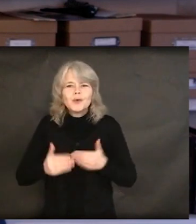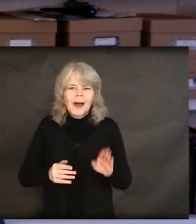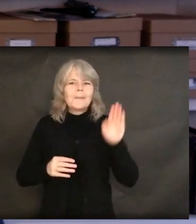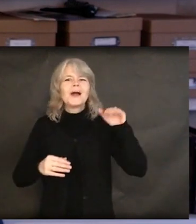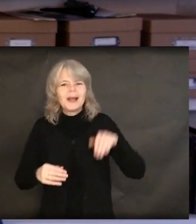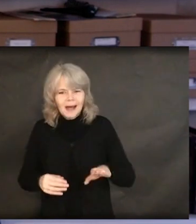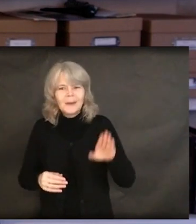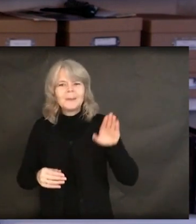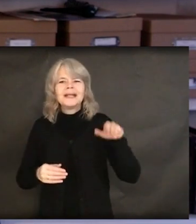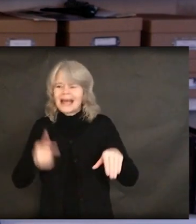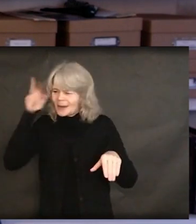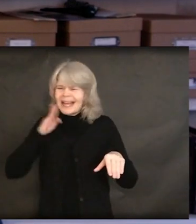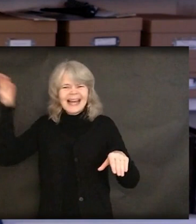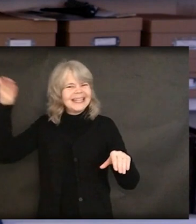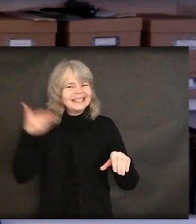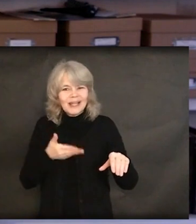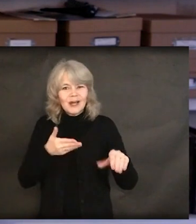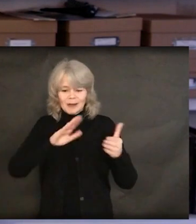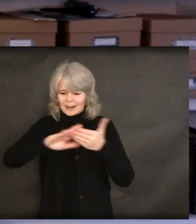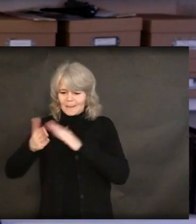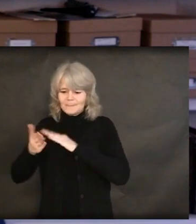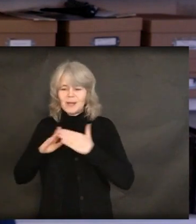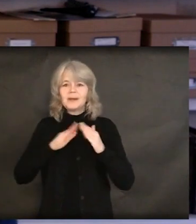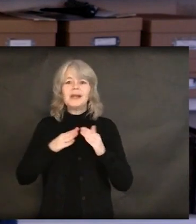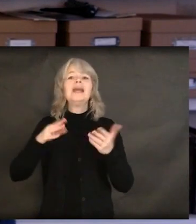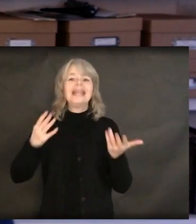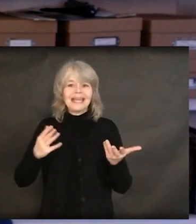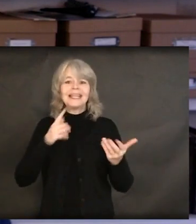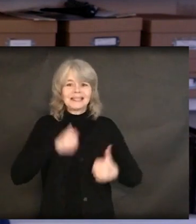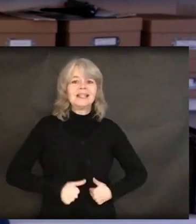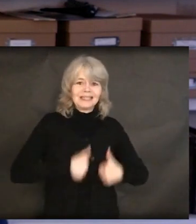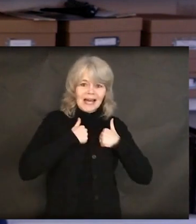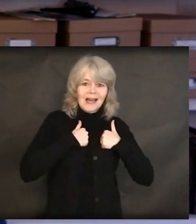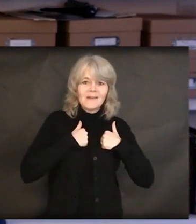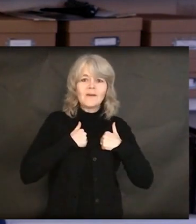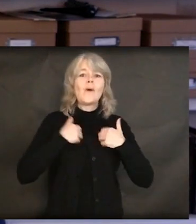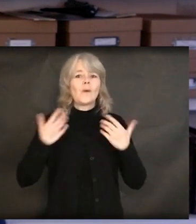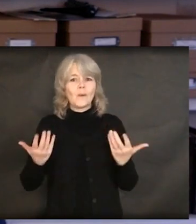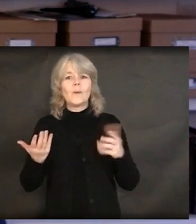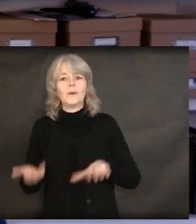Community, my friends, is a matter of life and death.